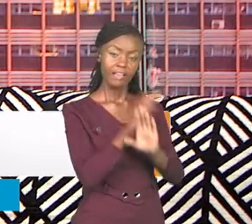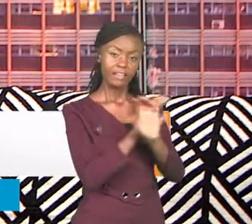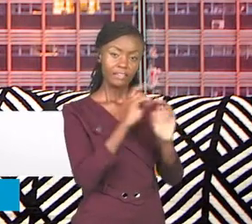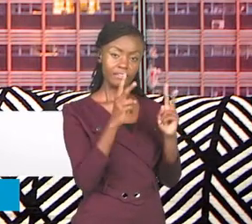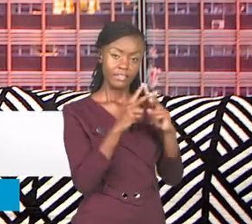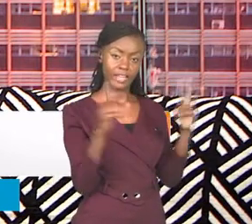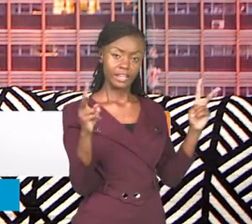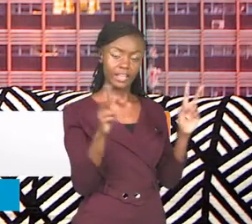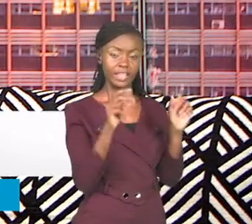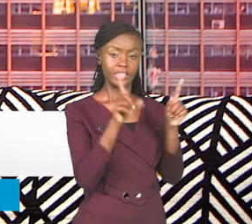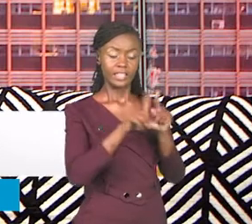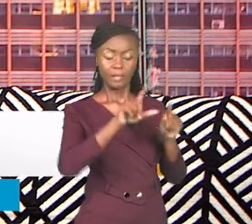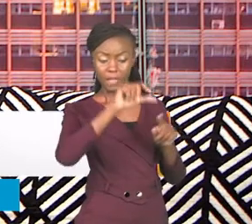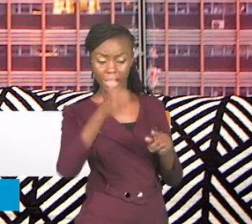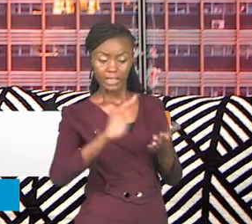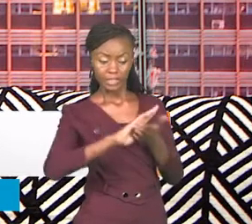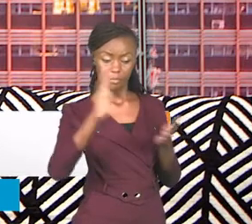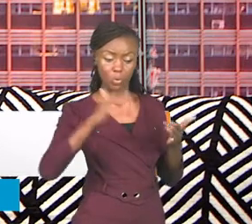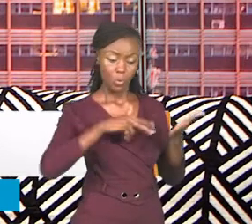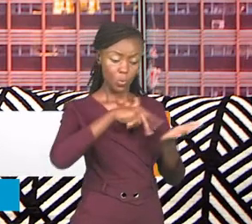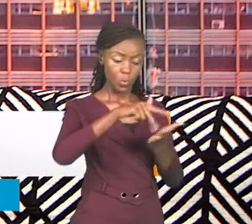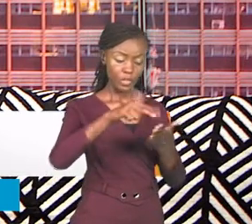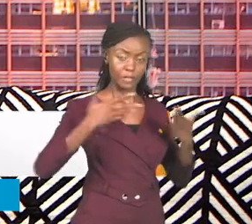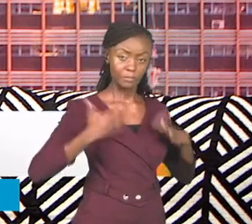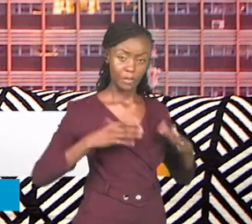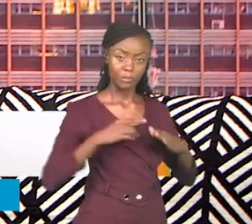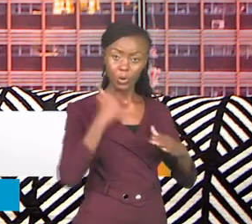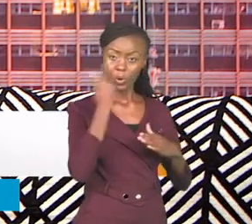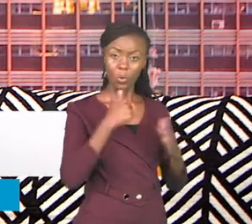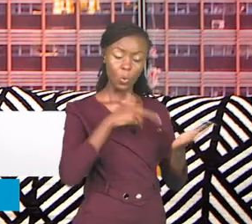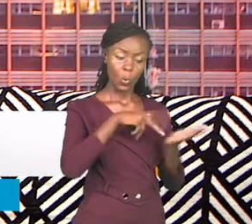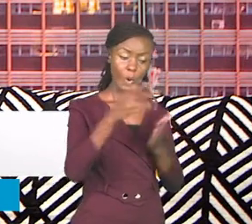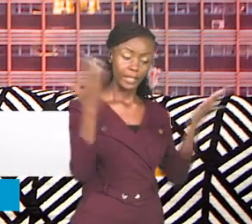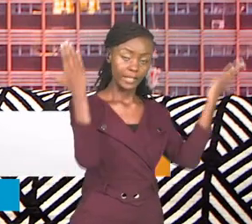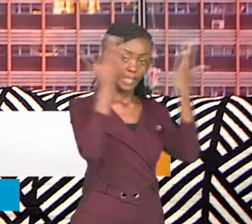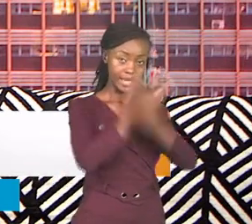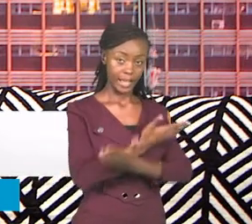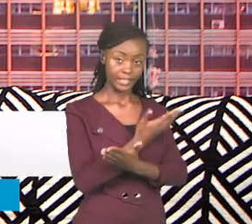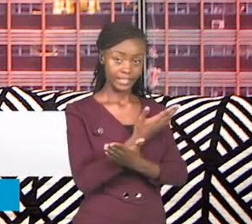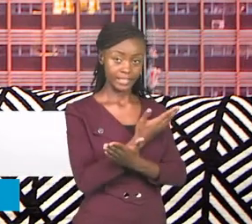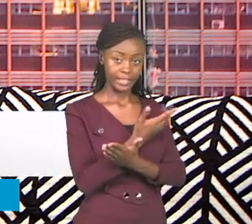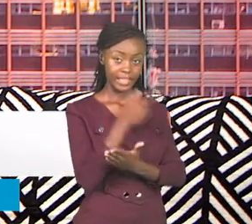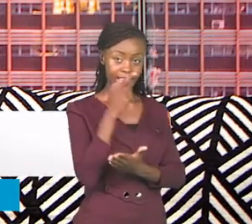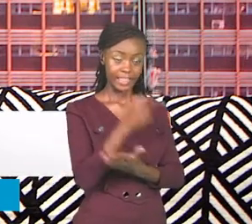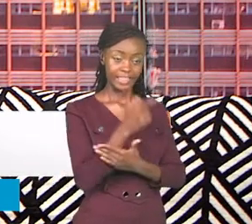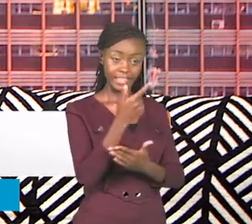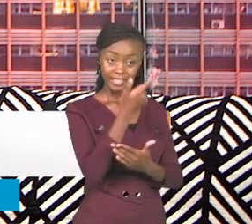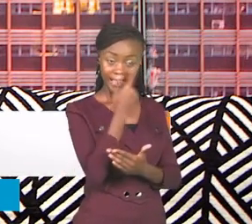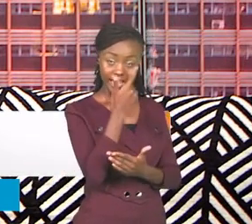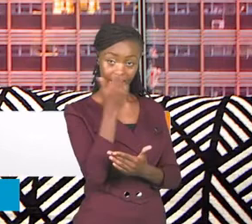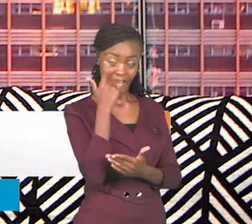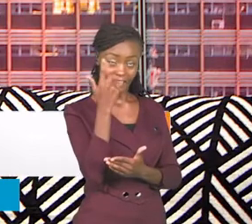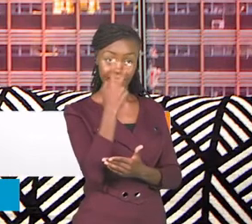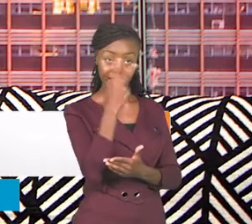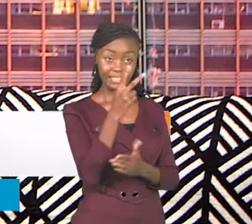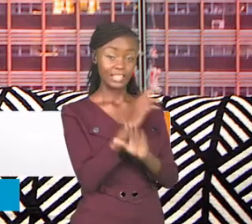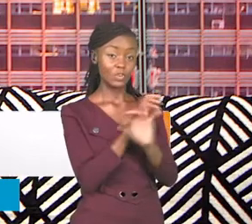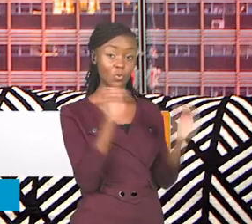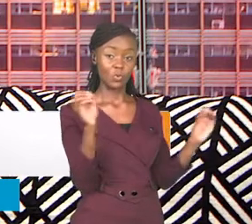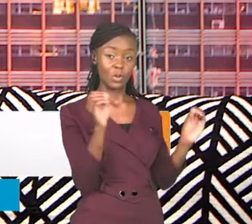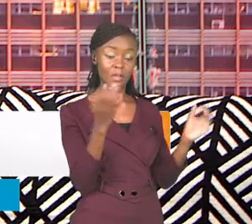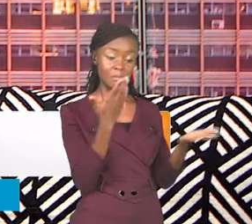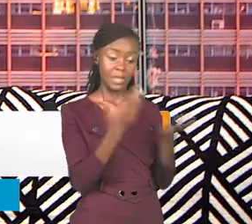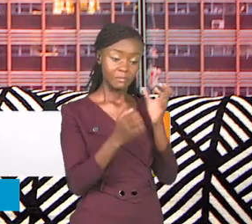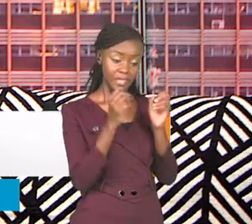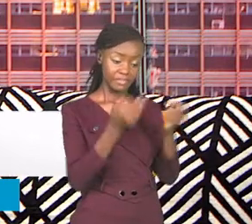Also, majority of our pedestrians who walk sometimes in the night mm-hmm. are not visible at all. And